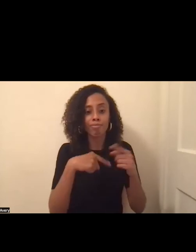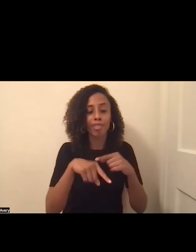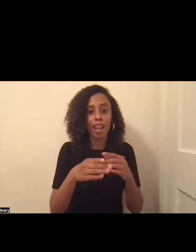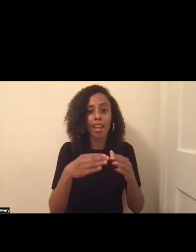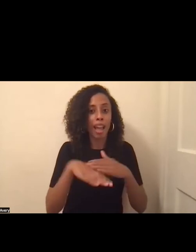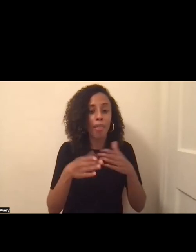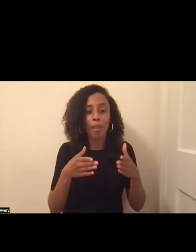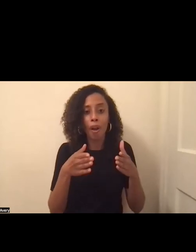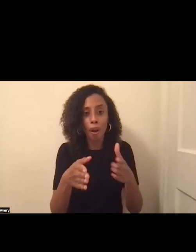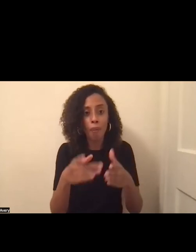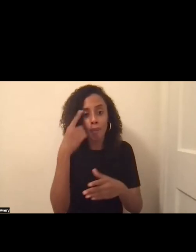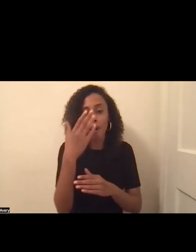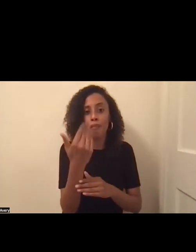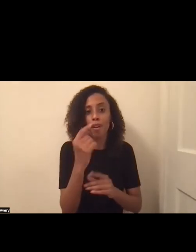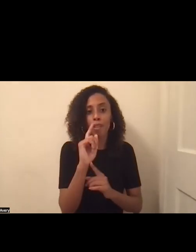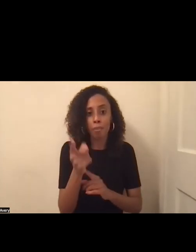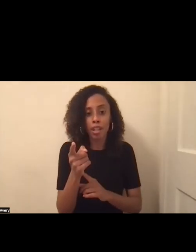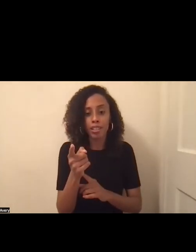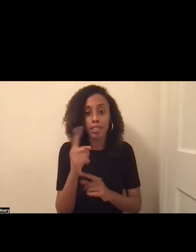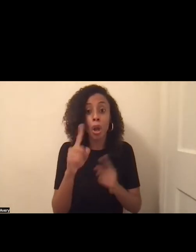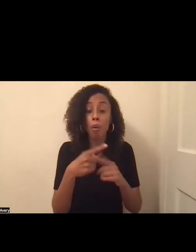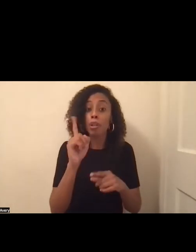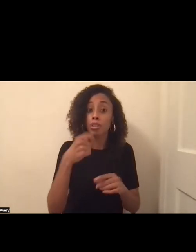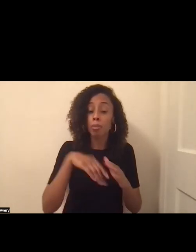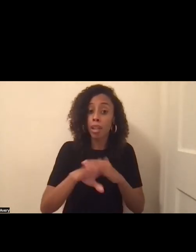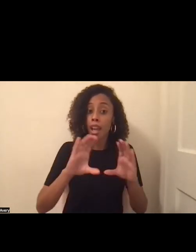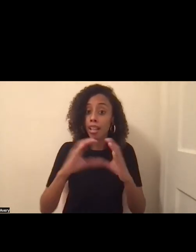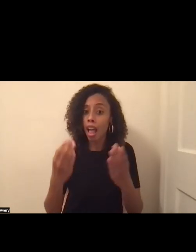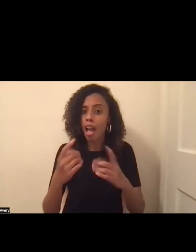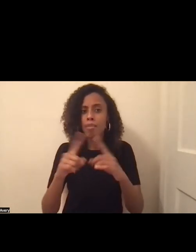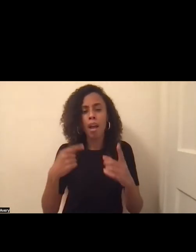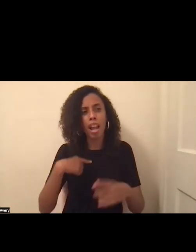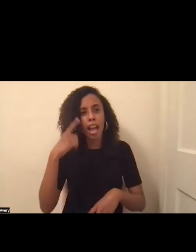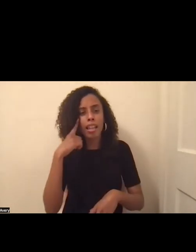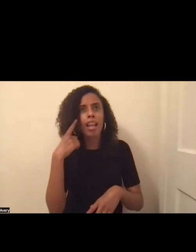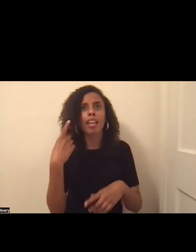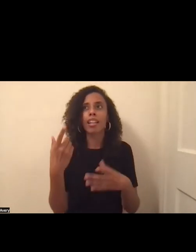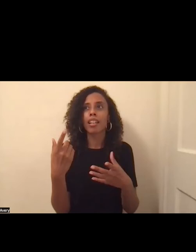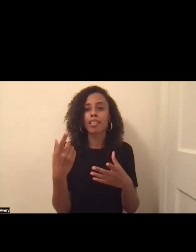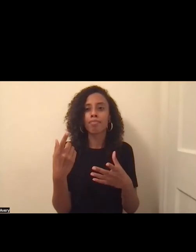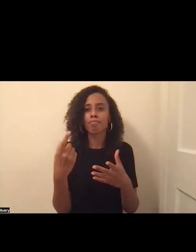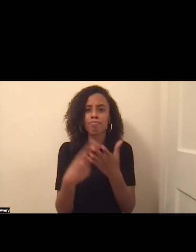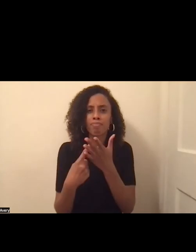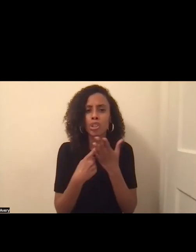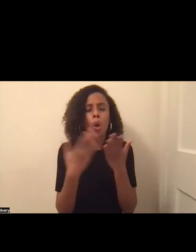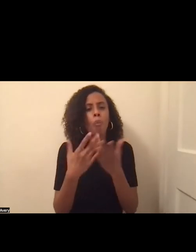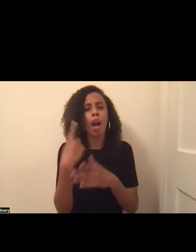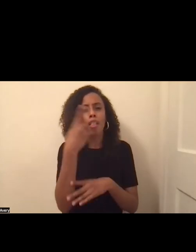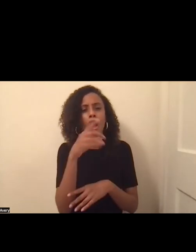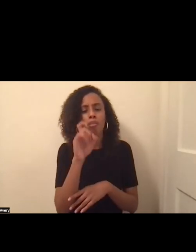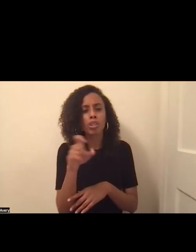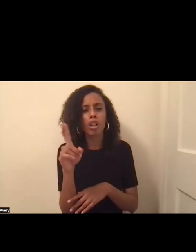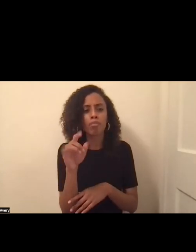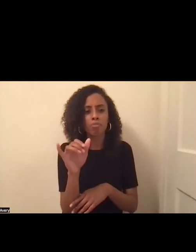be in class. But I think interrogating what love looks like, and what pride